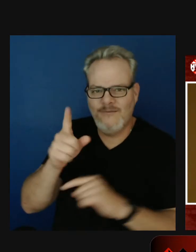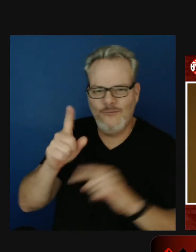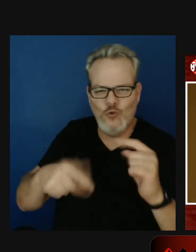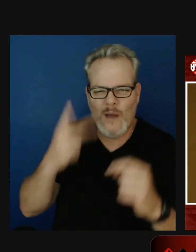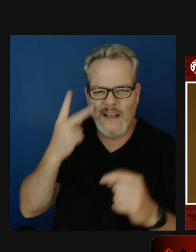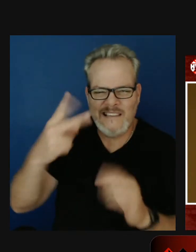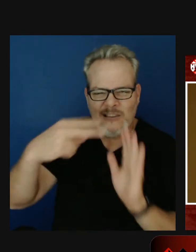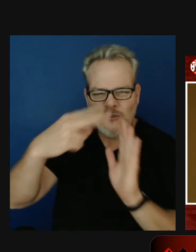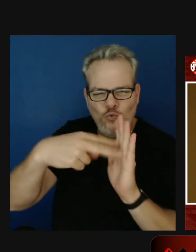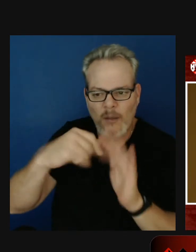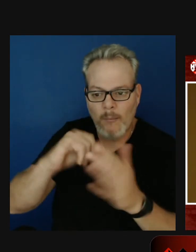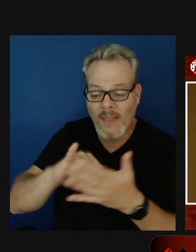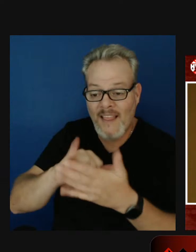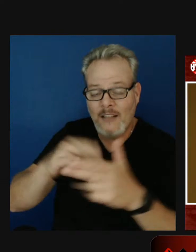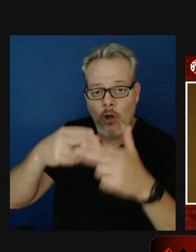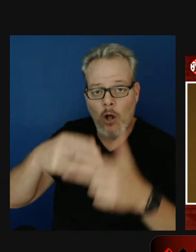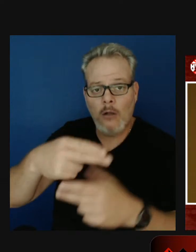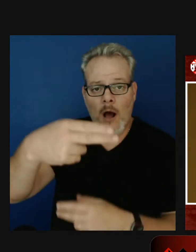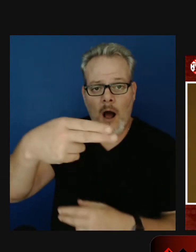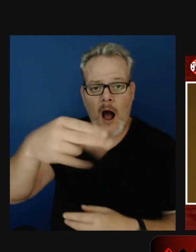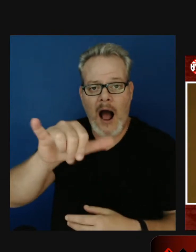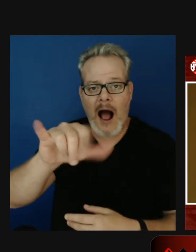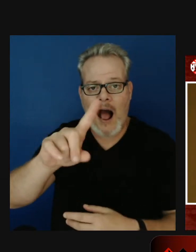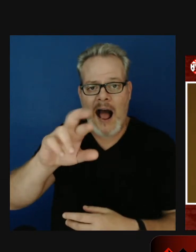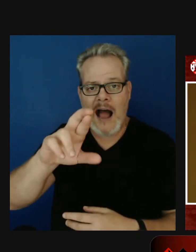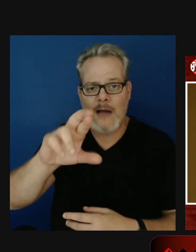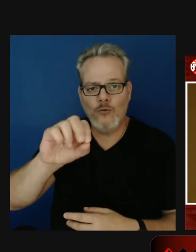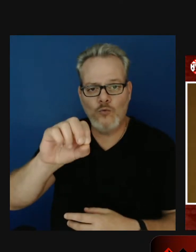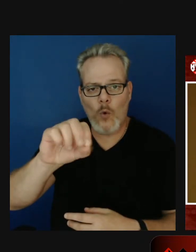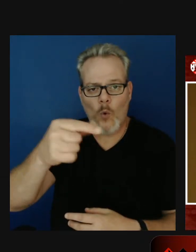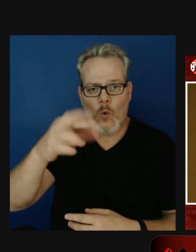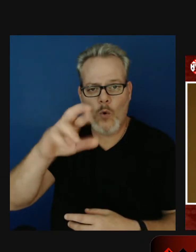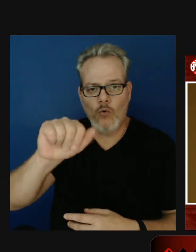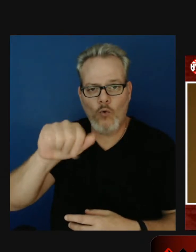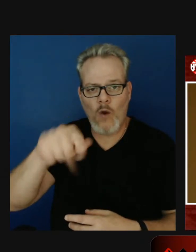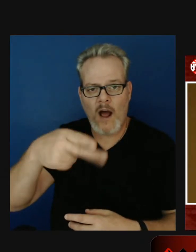is a hydrographic map. So these are aquifer maps. So,